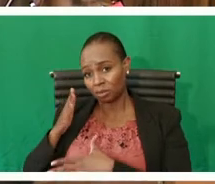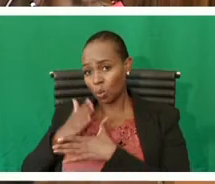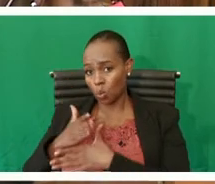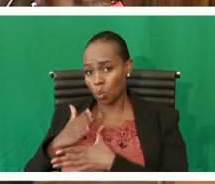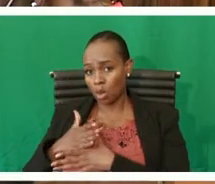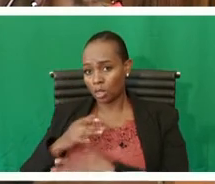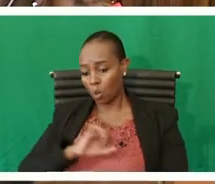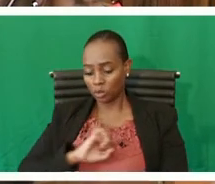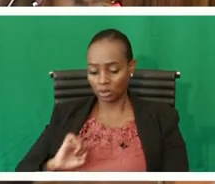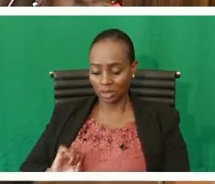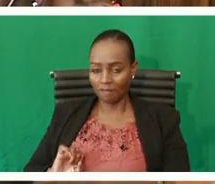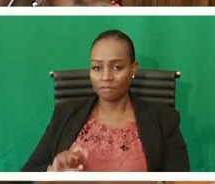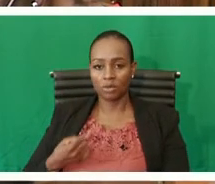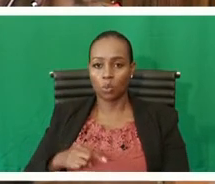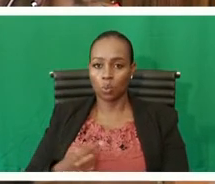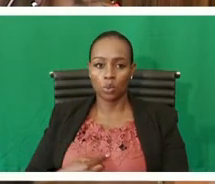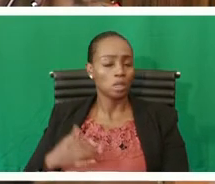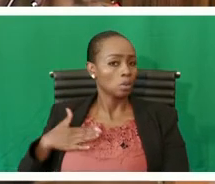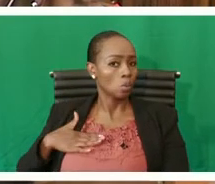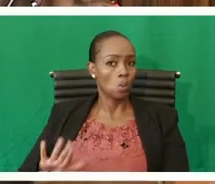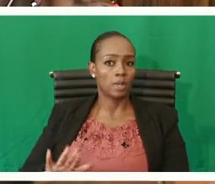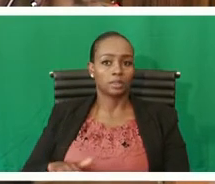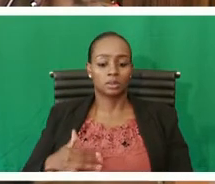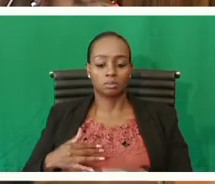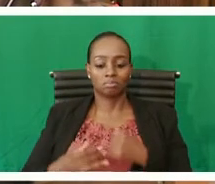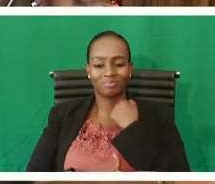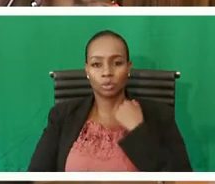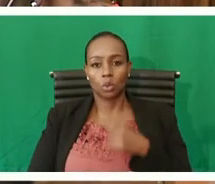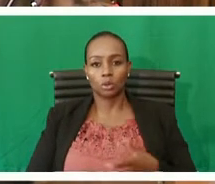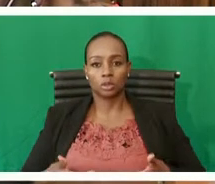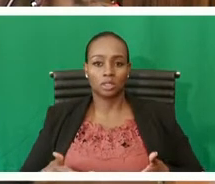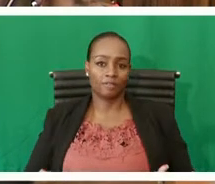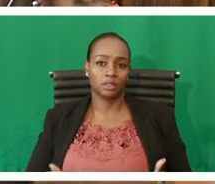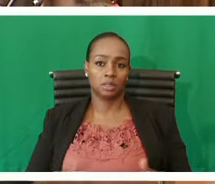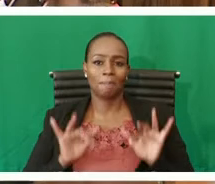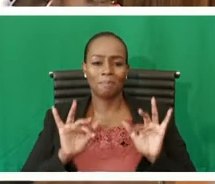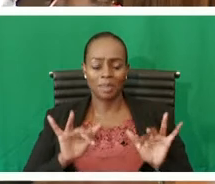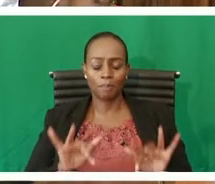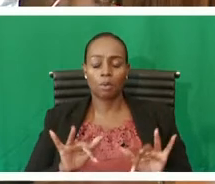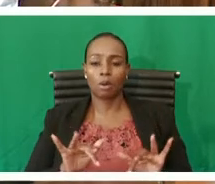no pride in poor service delivery. People deserve better,